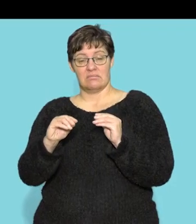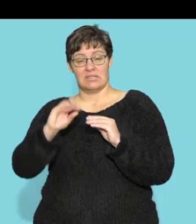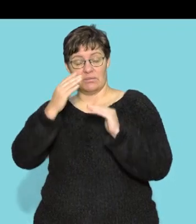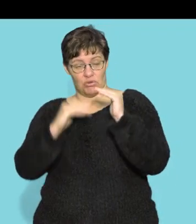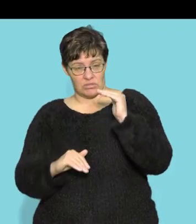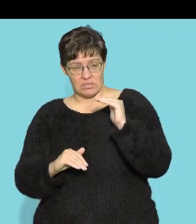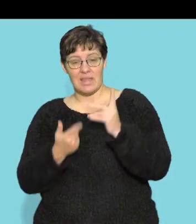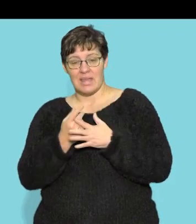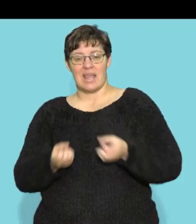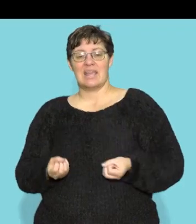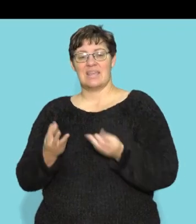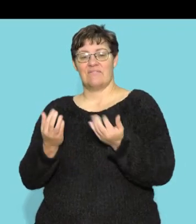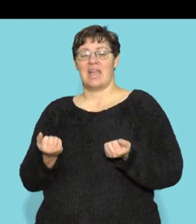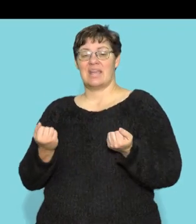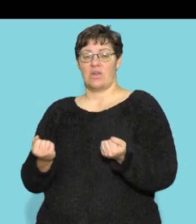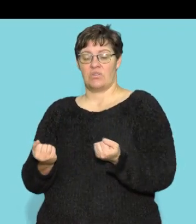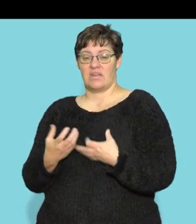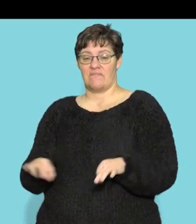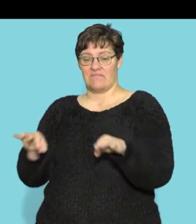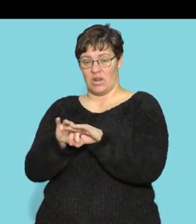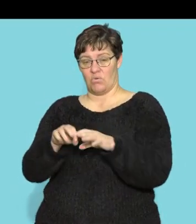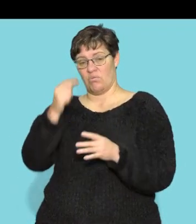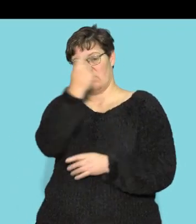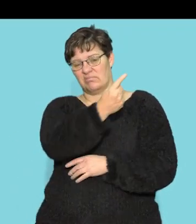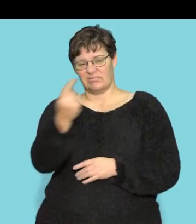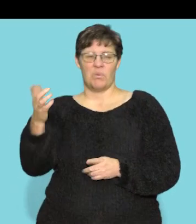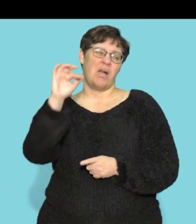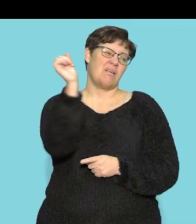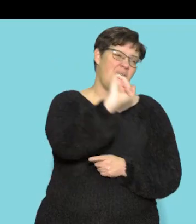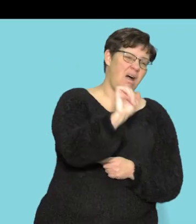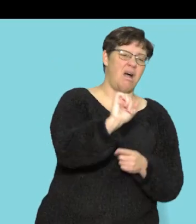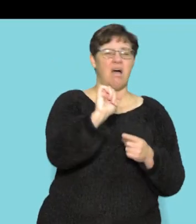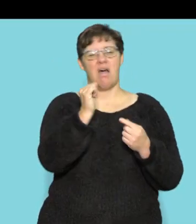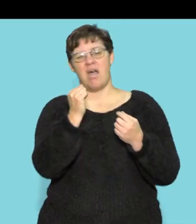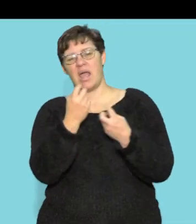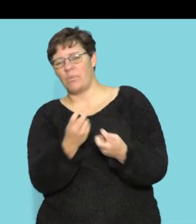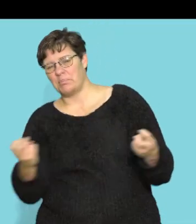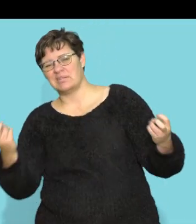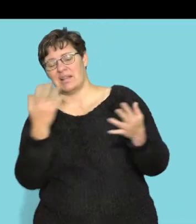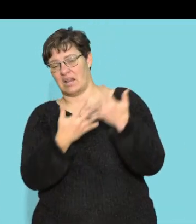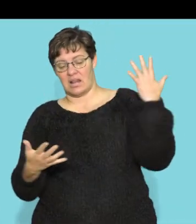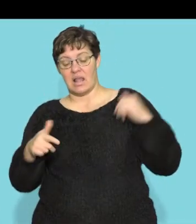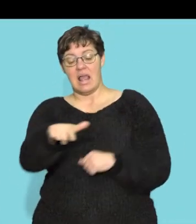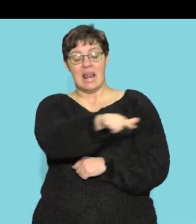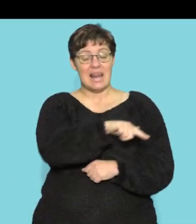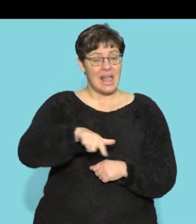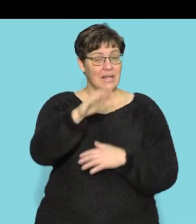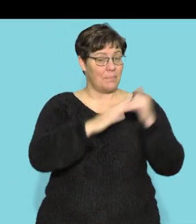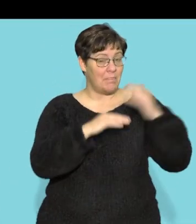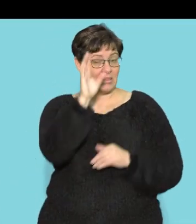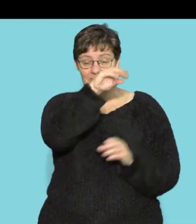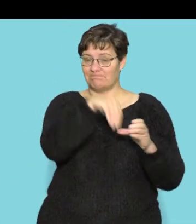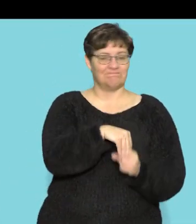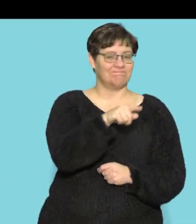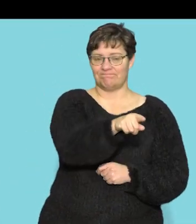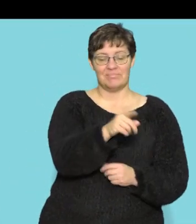my carrying value. So this would apply to all your vehicles and equipment. Remembering that land and buildings does